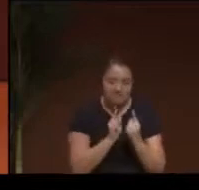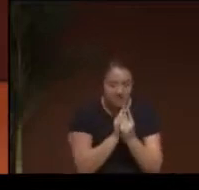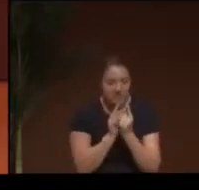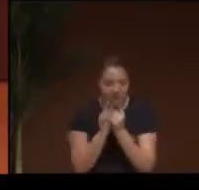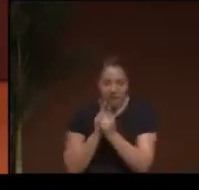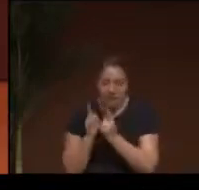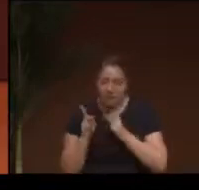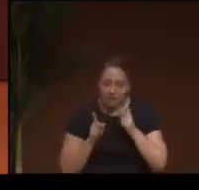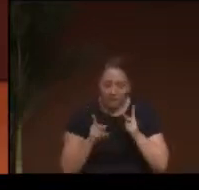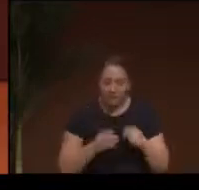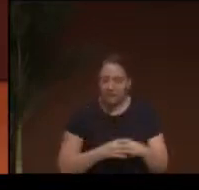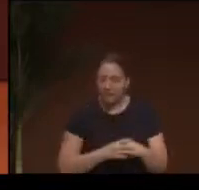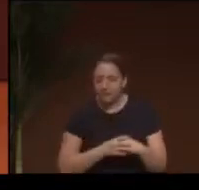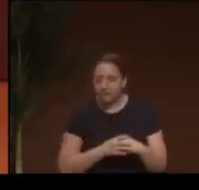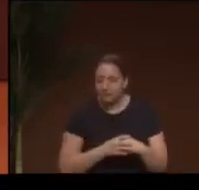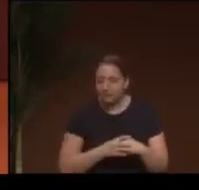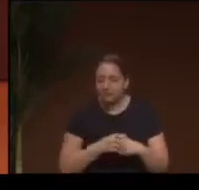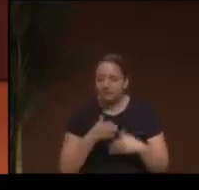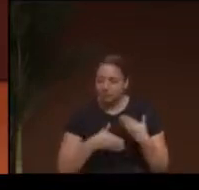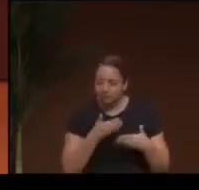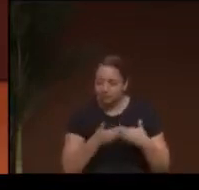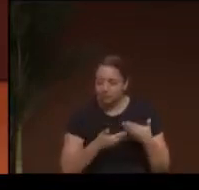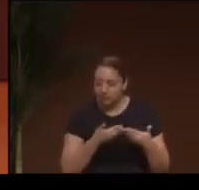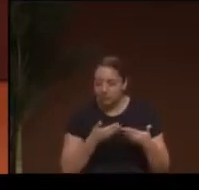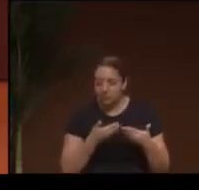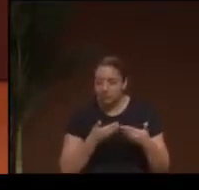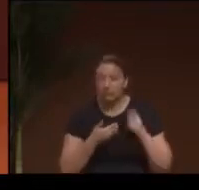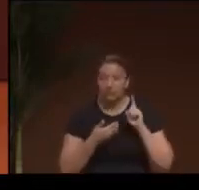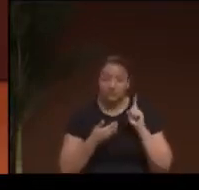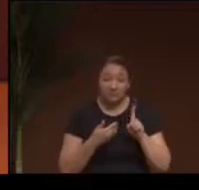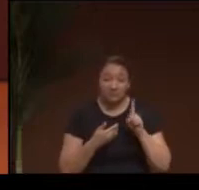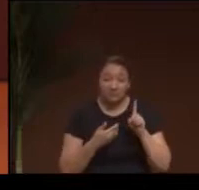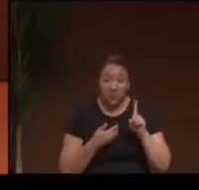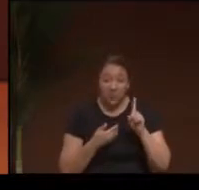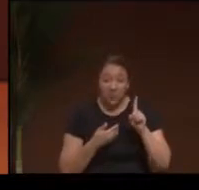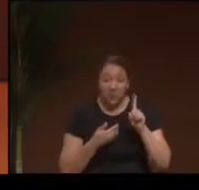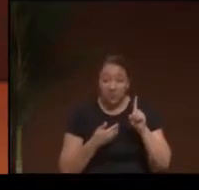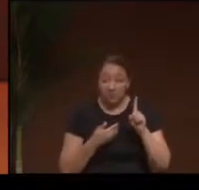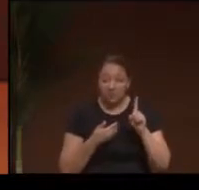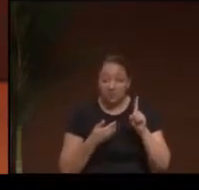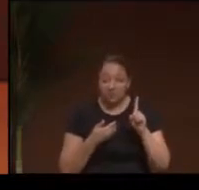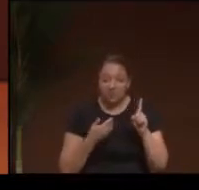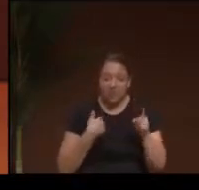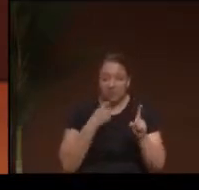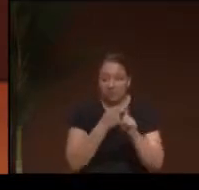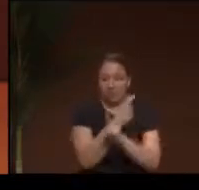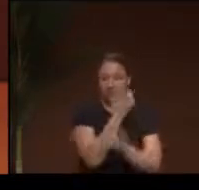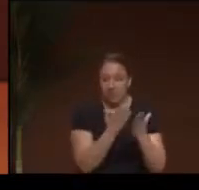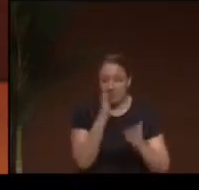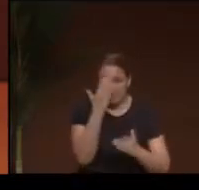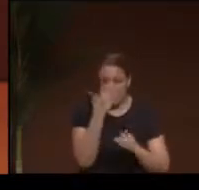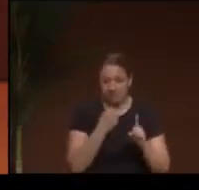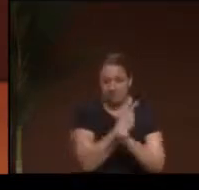So I, but then, and this is the part that's going to seem a little out there. I had a dream one day with a